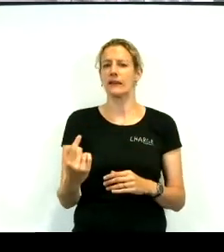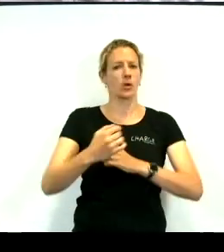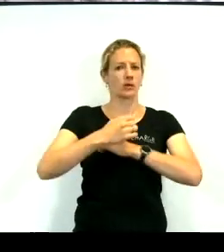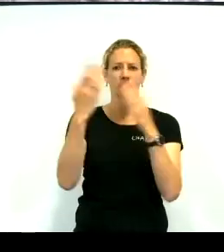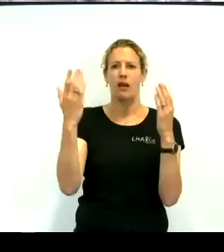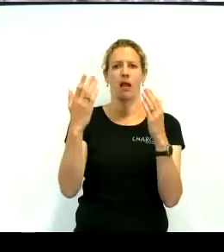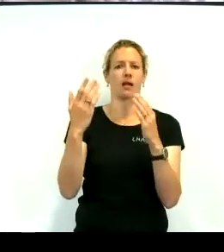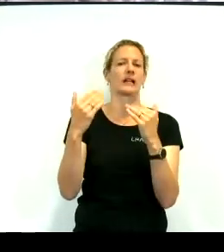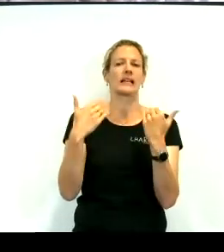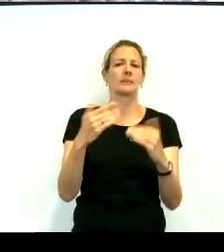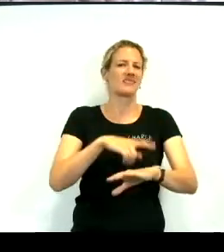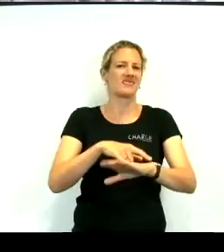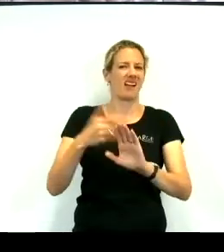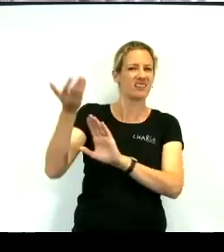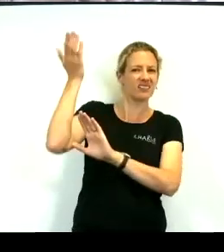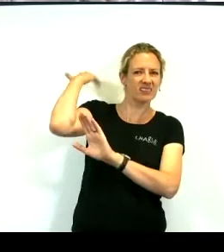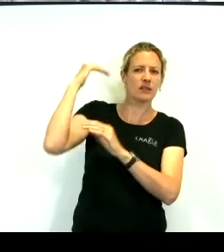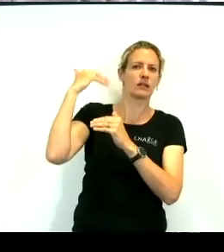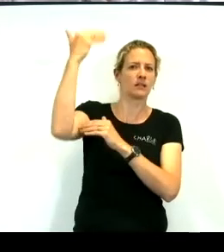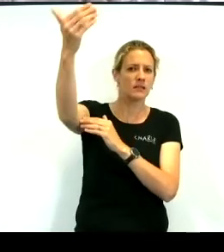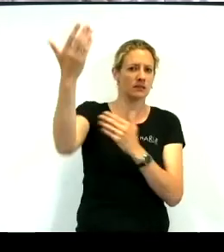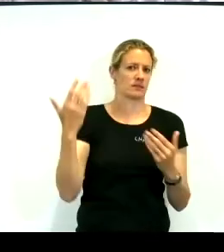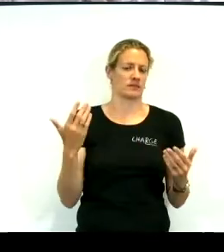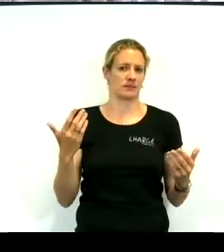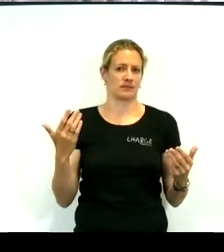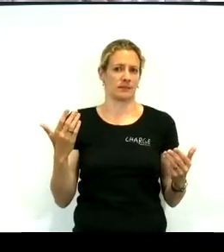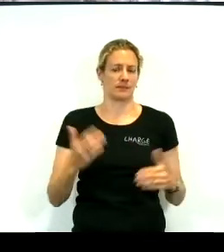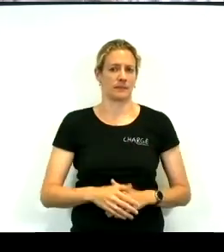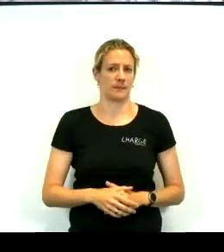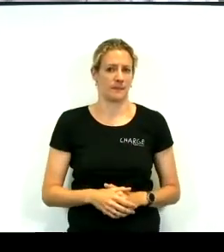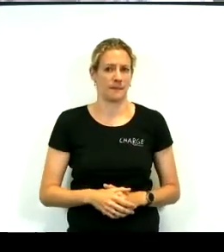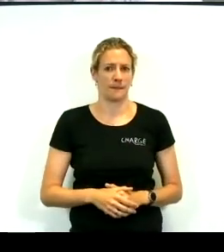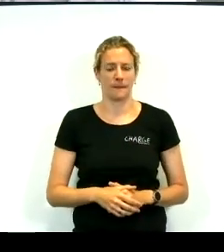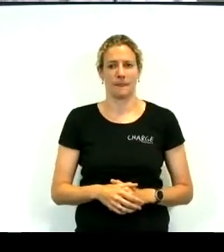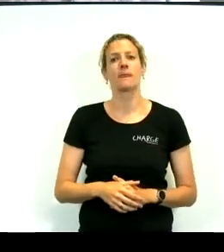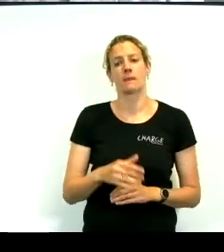Okay, those would be times when I would be using real object cues.